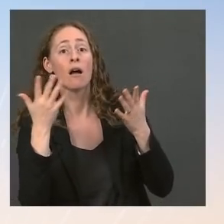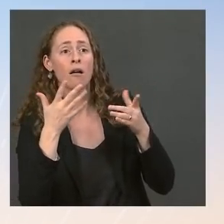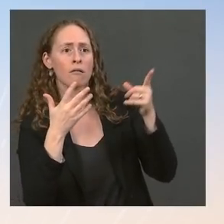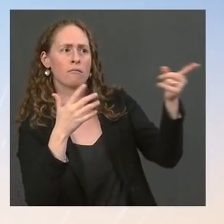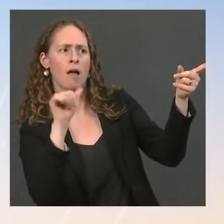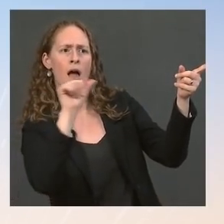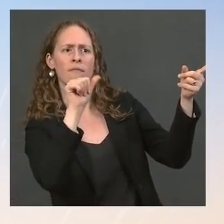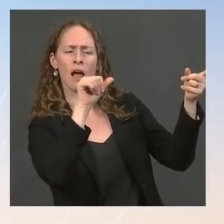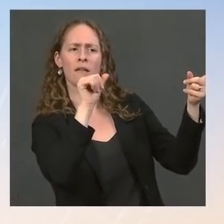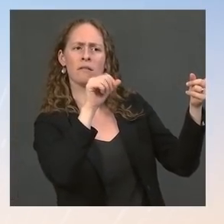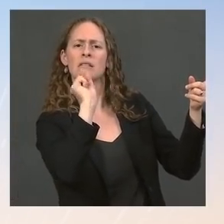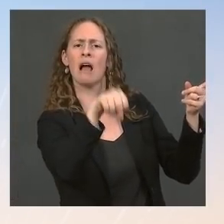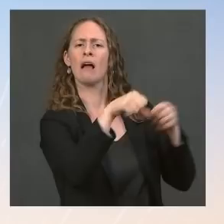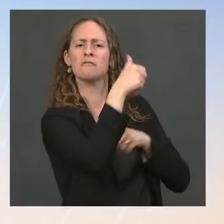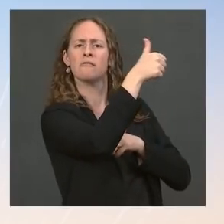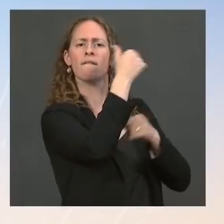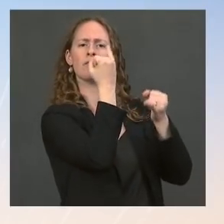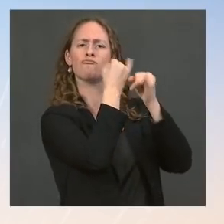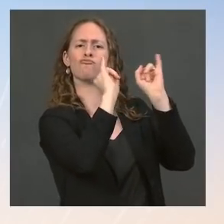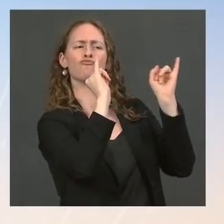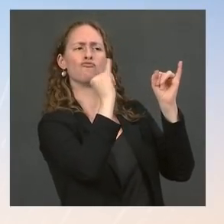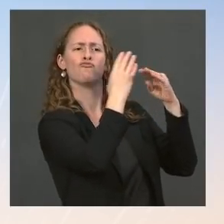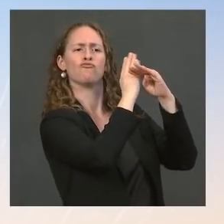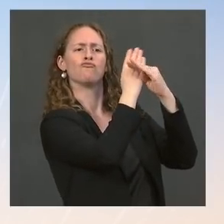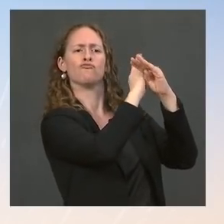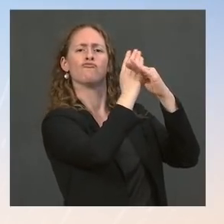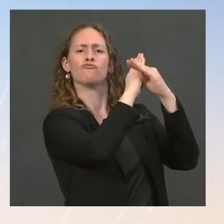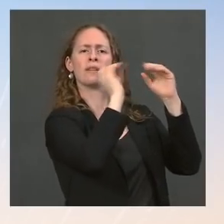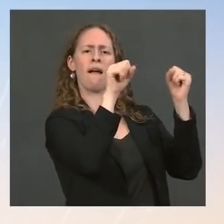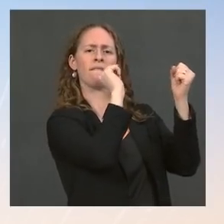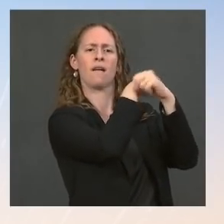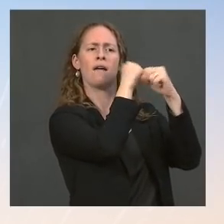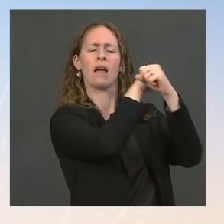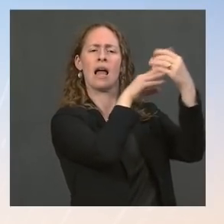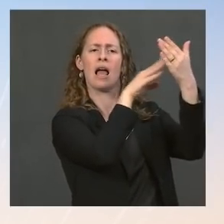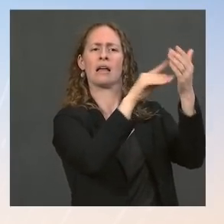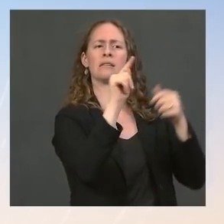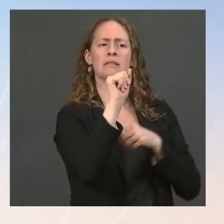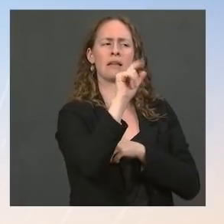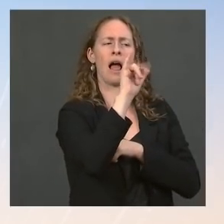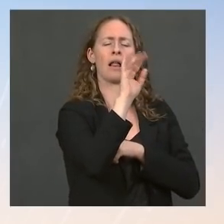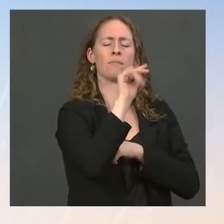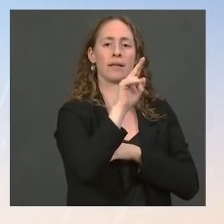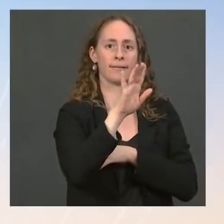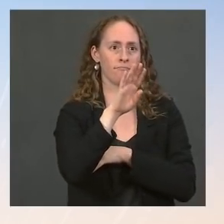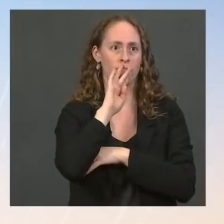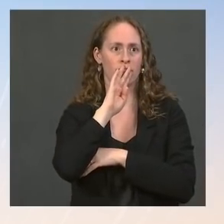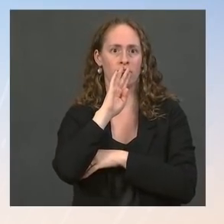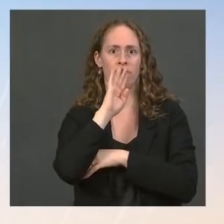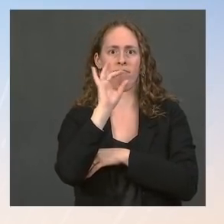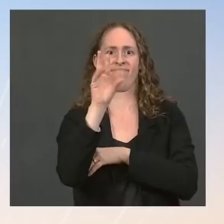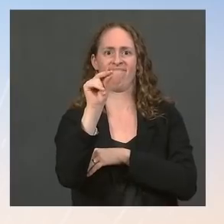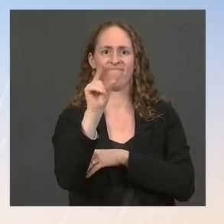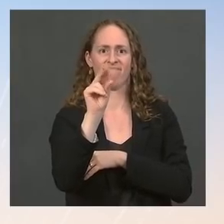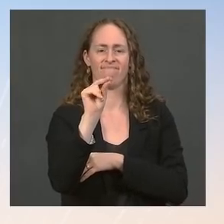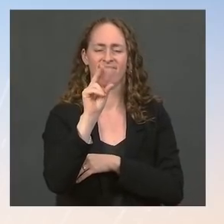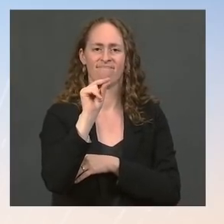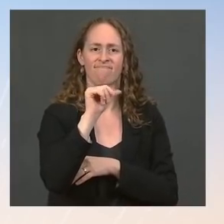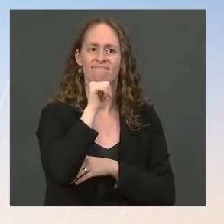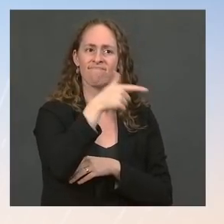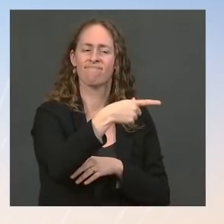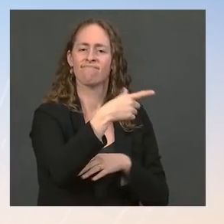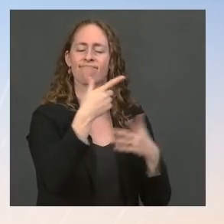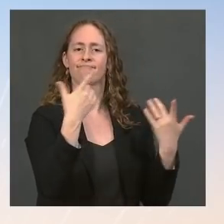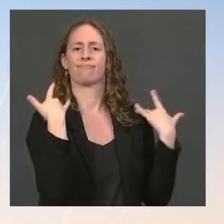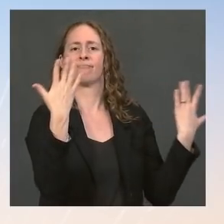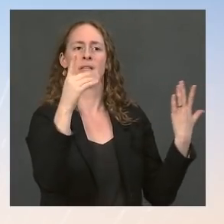Taliban for a much longer period of time. Clearly, that was proven to be inaccurate. That was an inaccurate assumption. So there was a recommendation